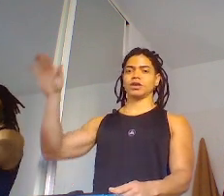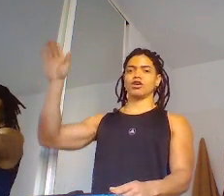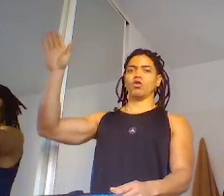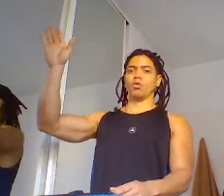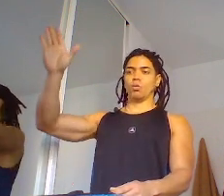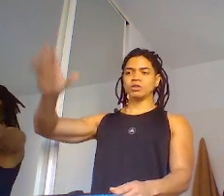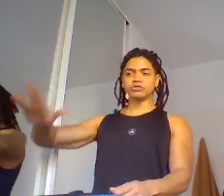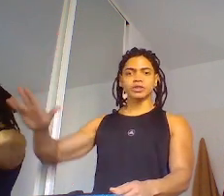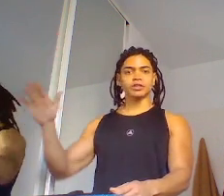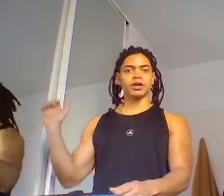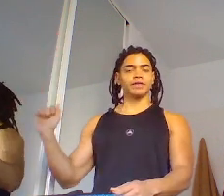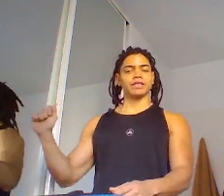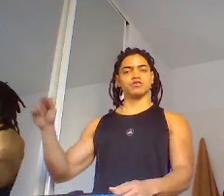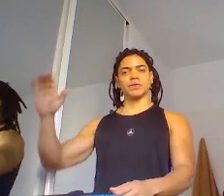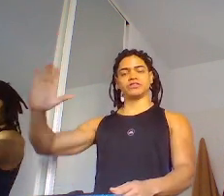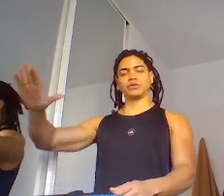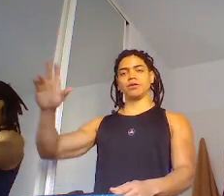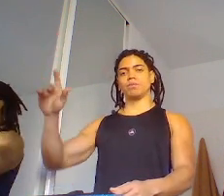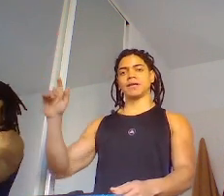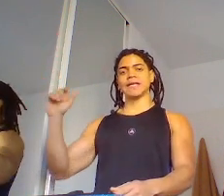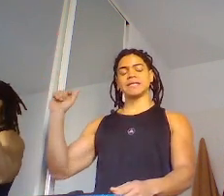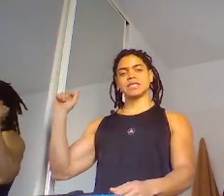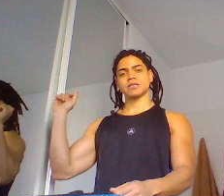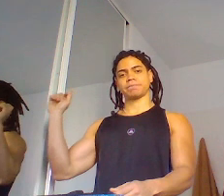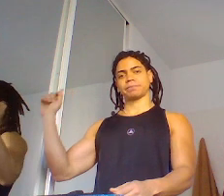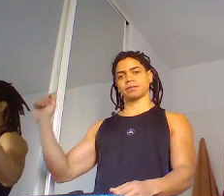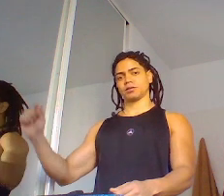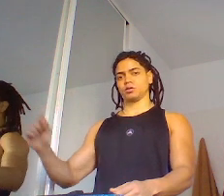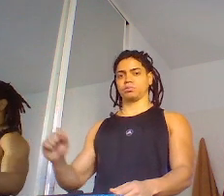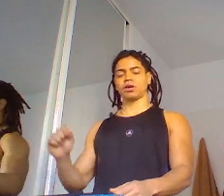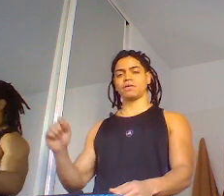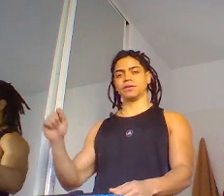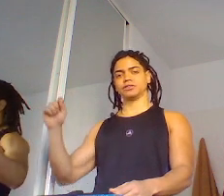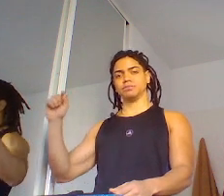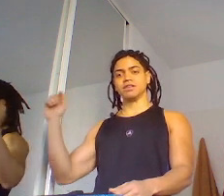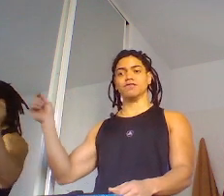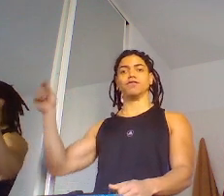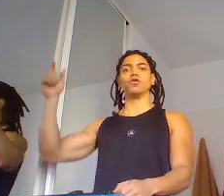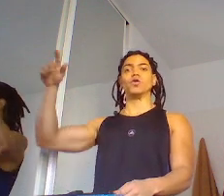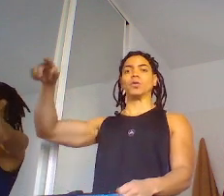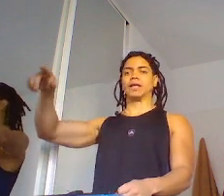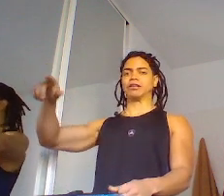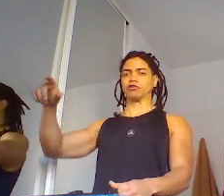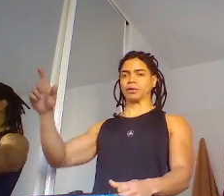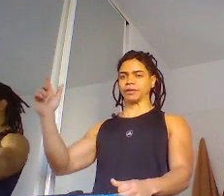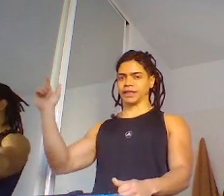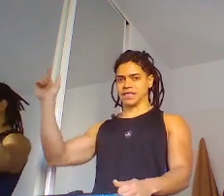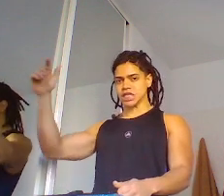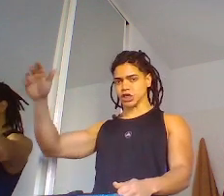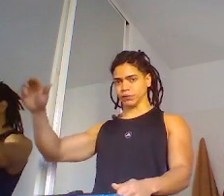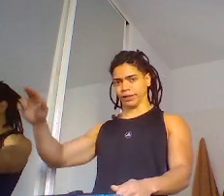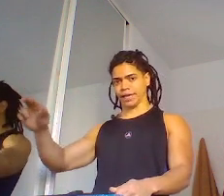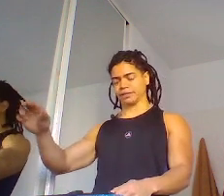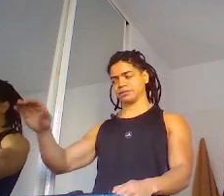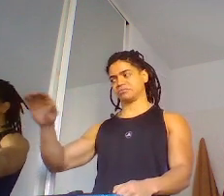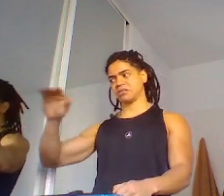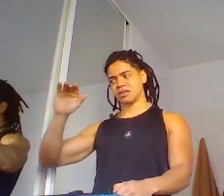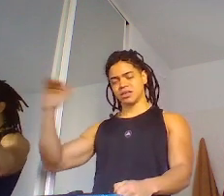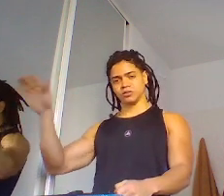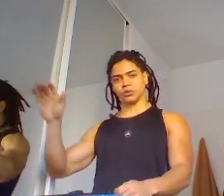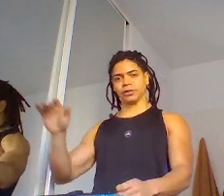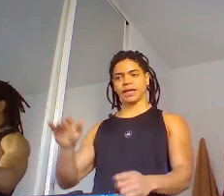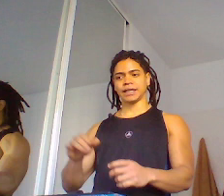account. Once you deduct that, you reach to the operating profits before interest and income